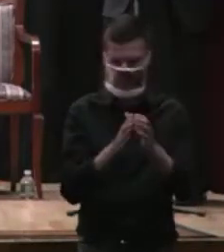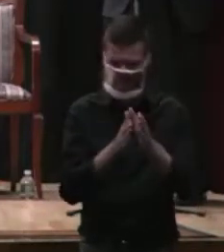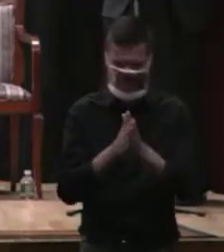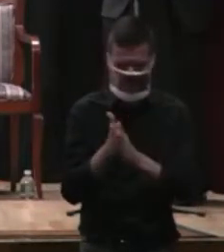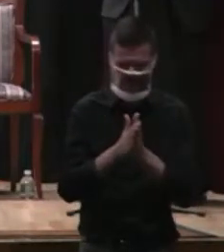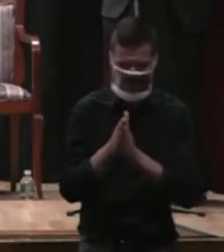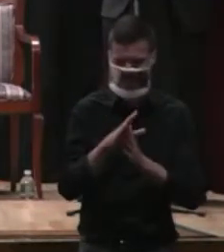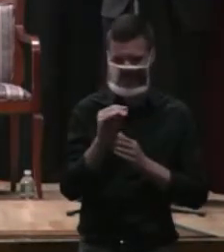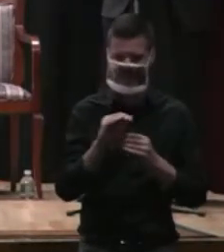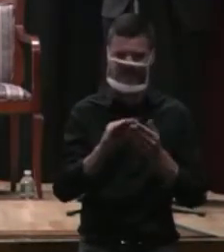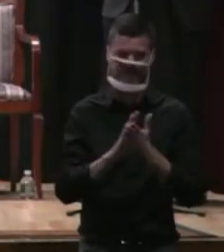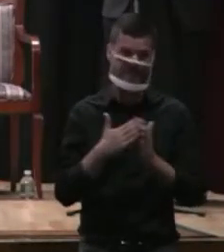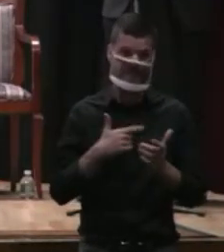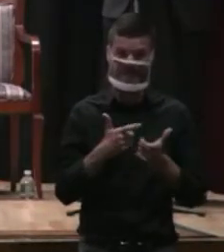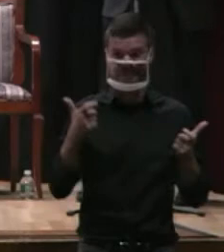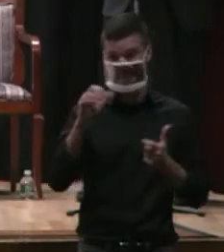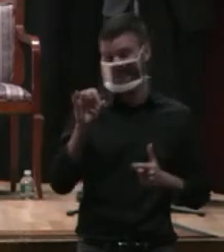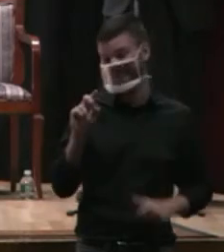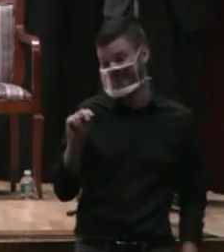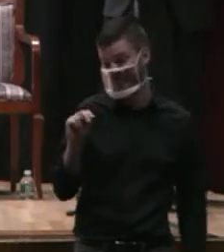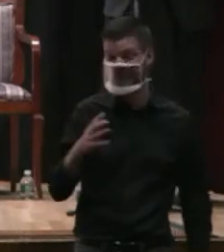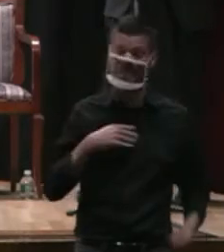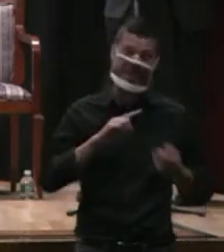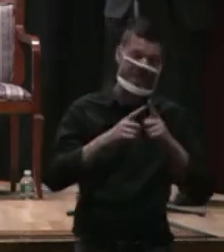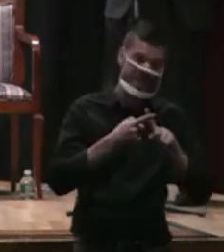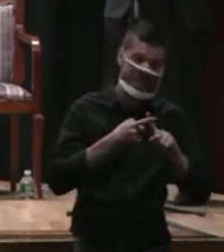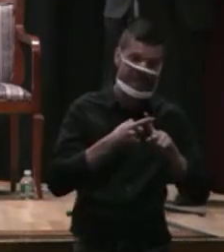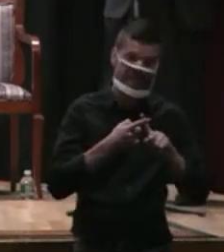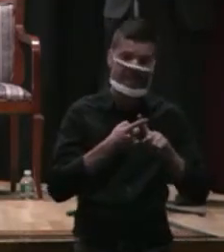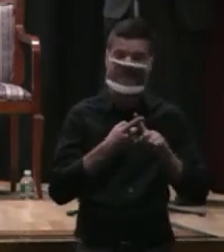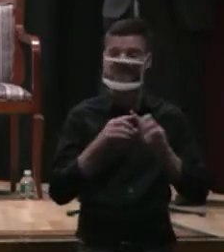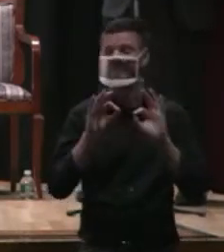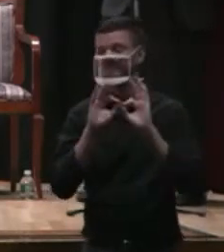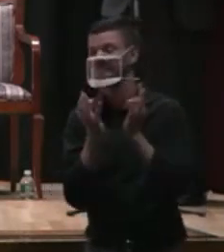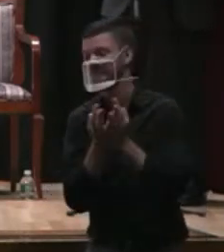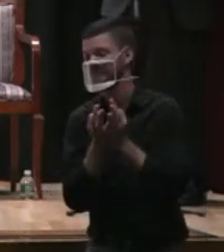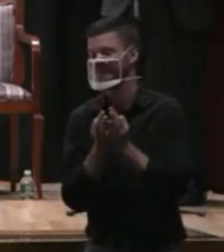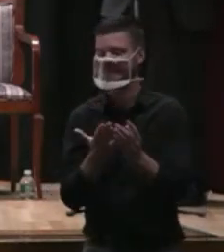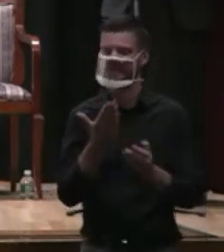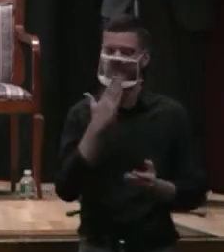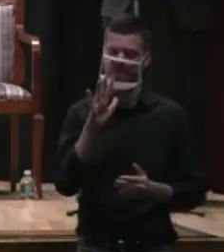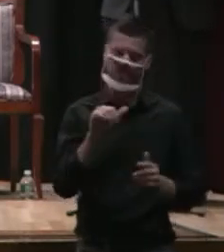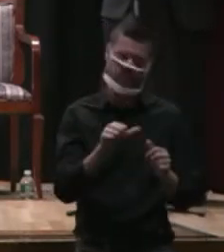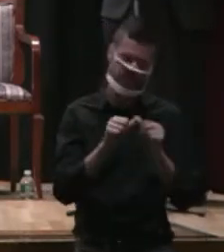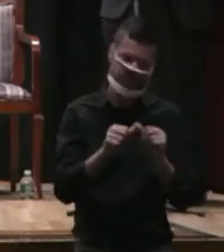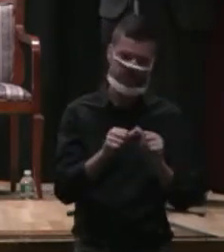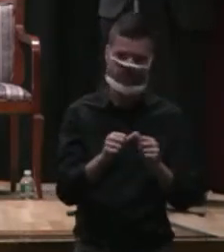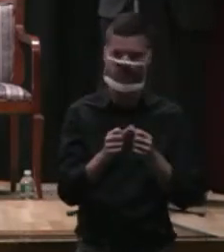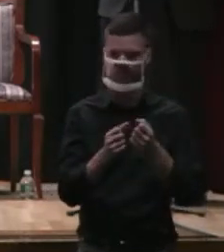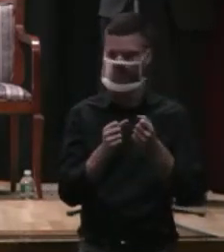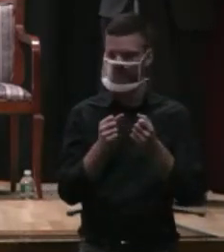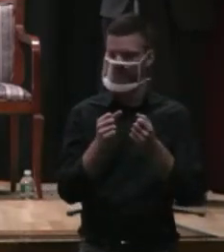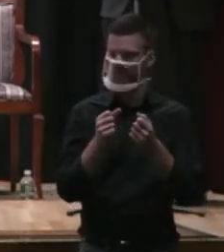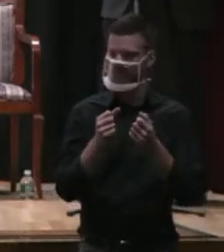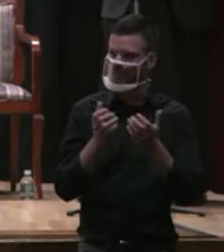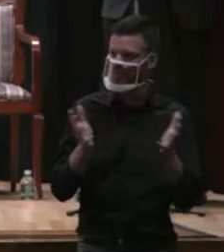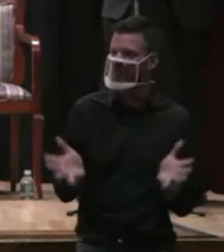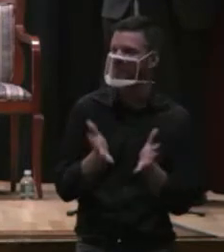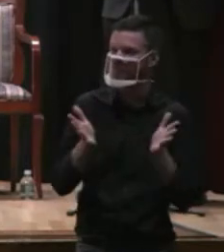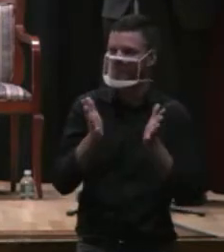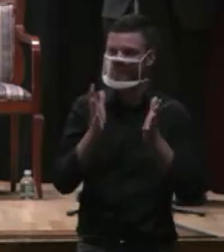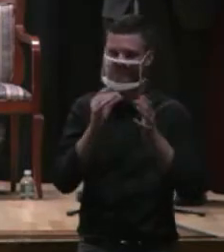being my biggest fan. To my friends, my extended family, thank you for being a constant source of encouragement and